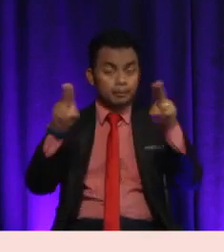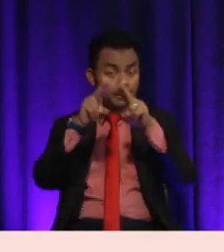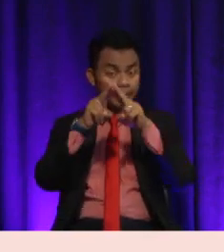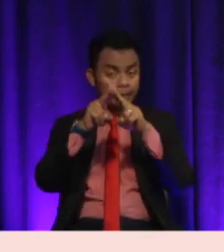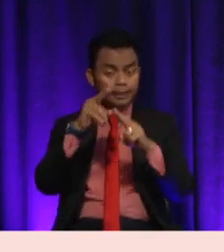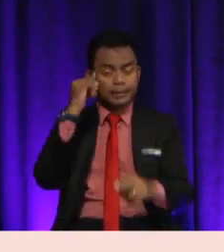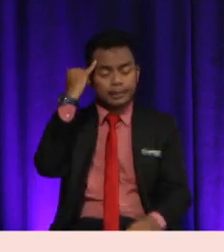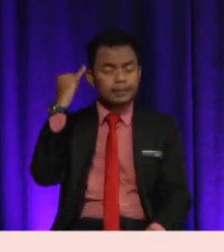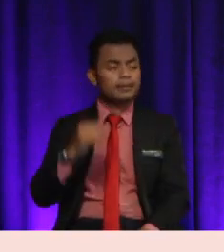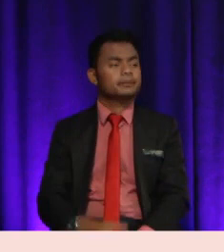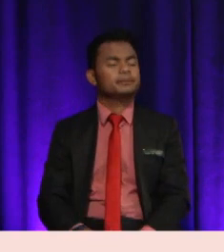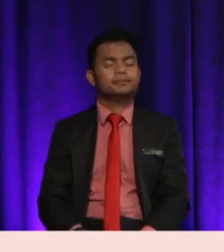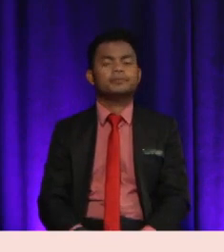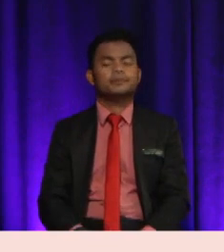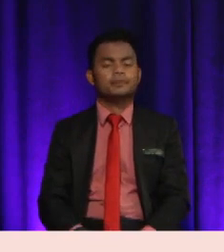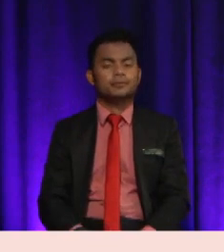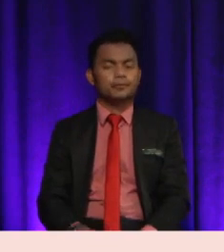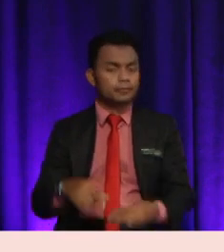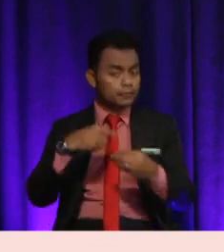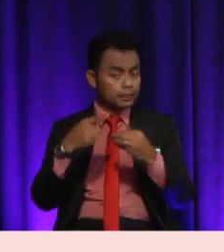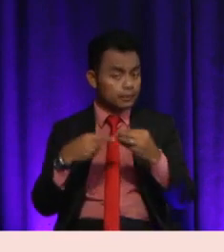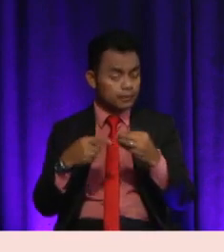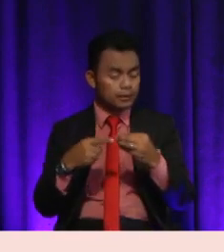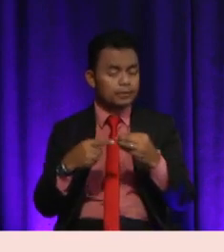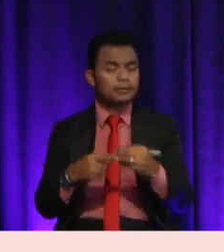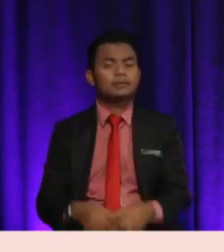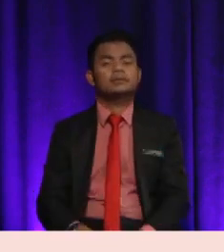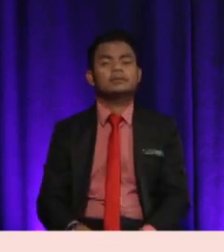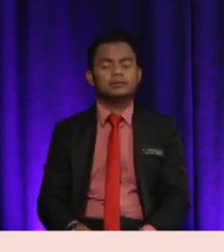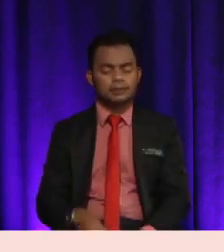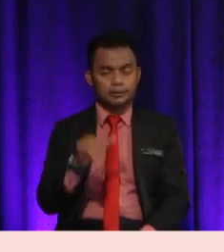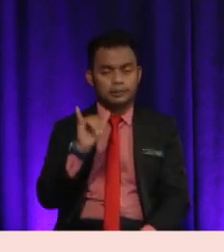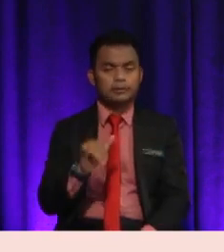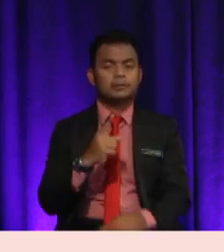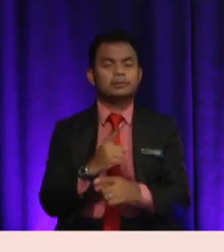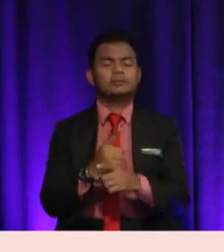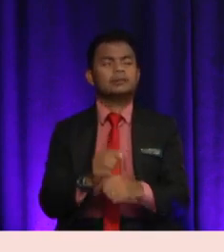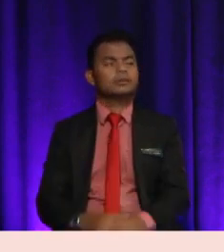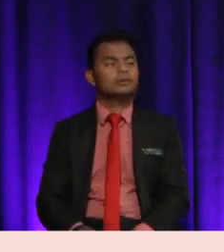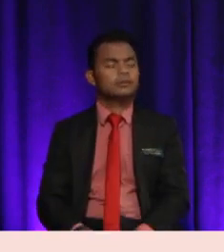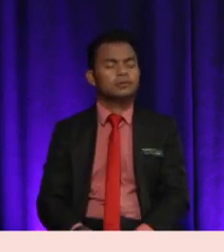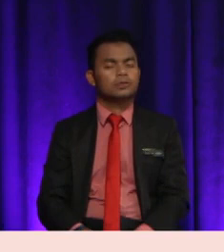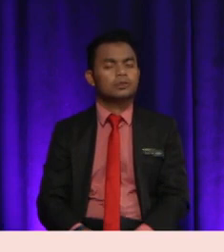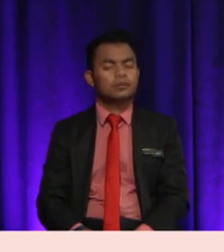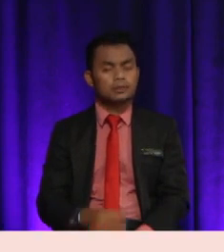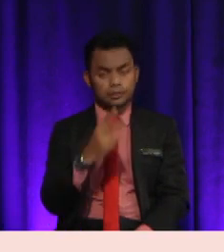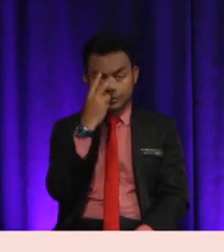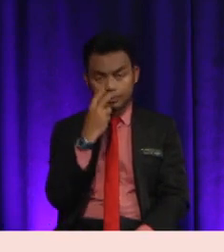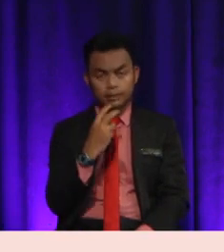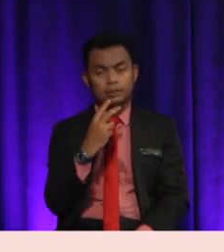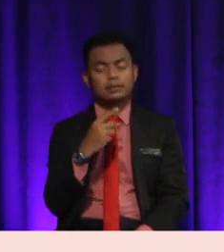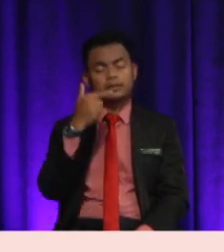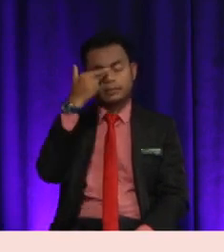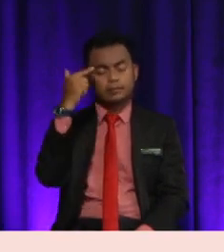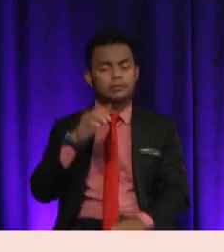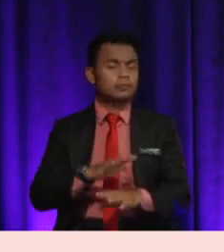This paragraph is about Sarah Winchester, who her husband and only child died. So she's heartbroken and traveled across the country.